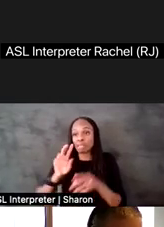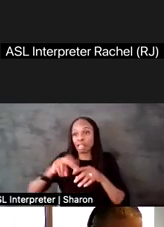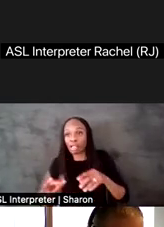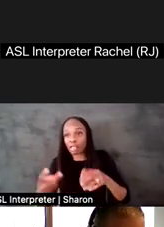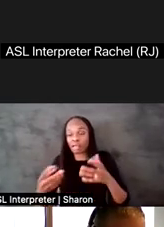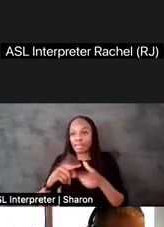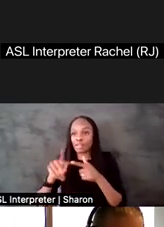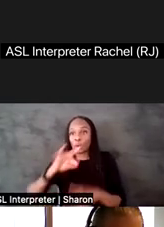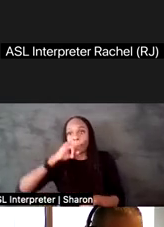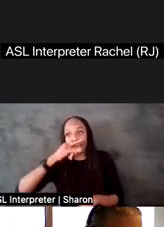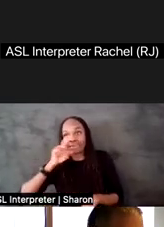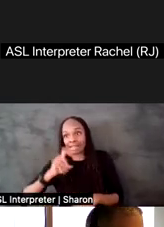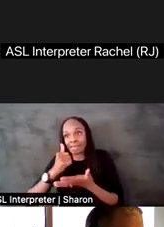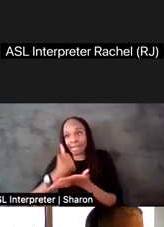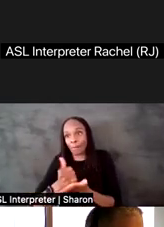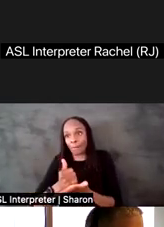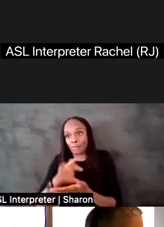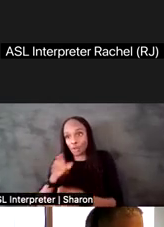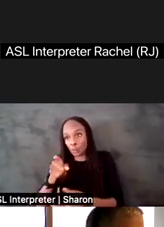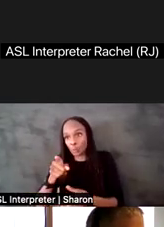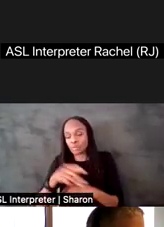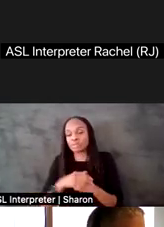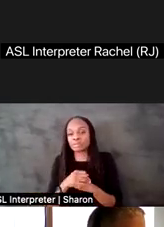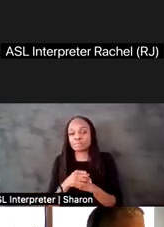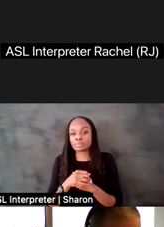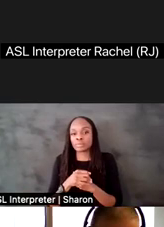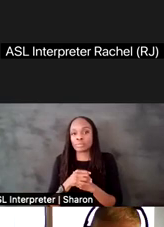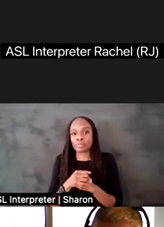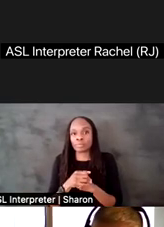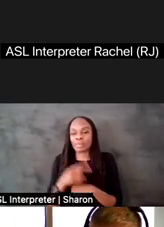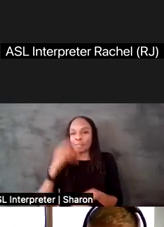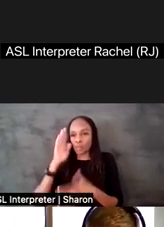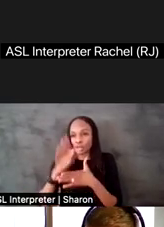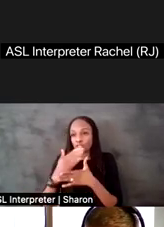kids have to help you. So let me go ahead and share the results,